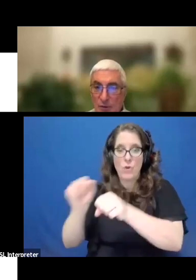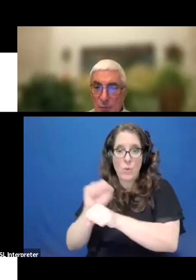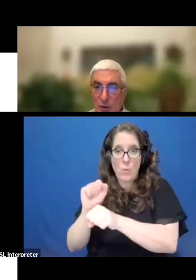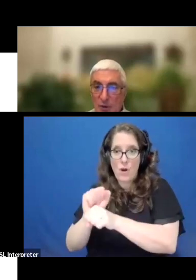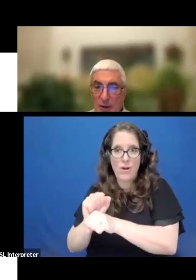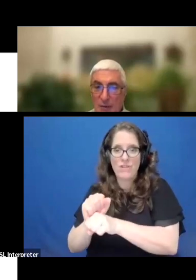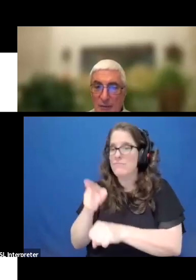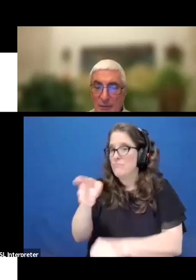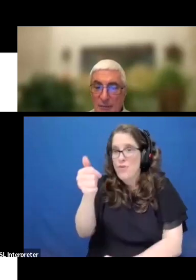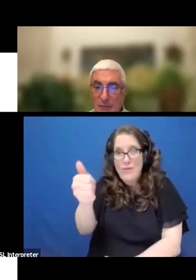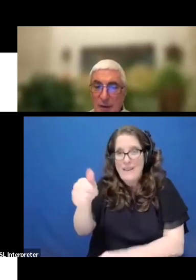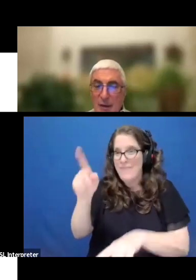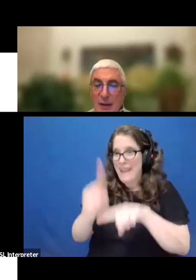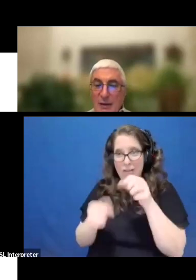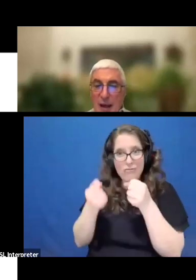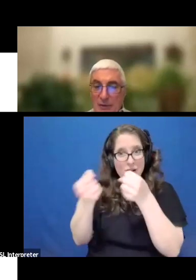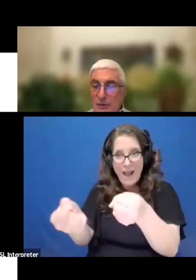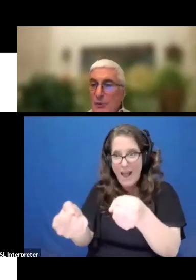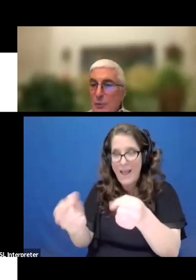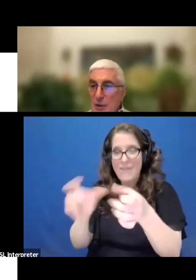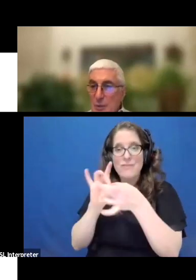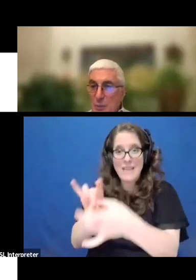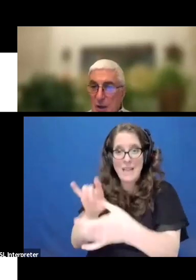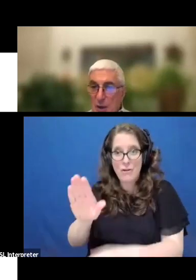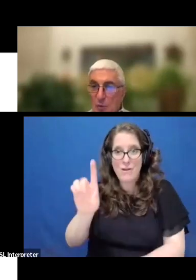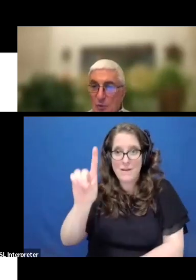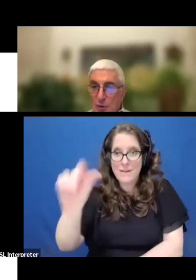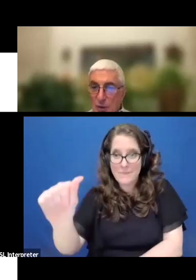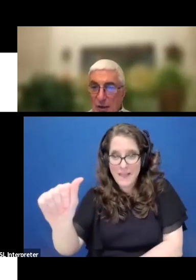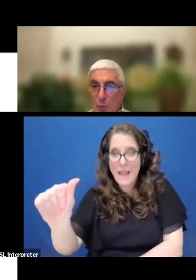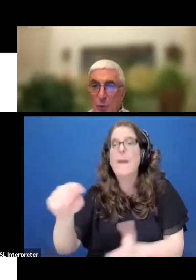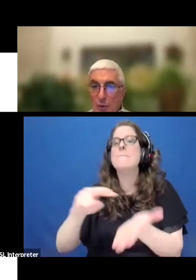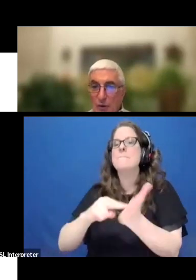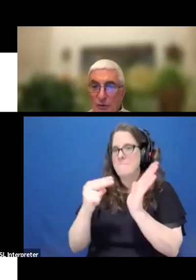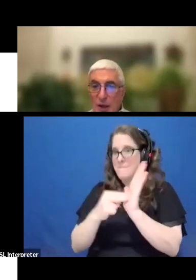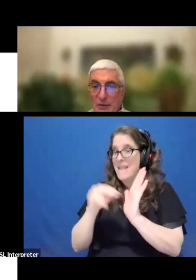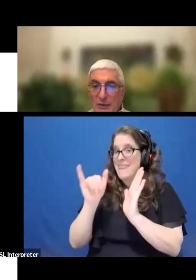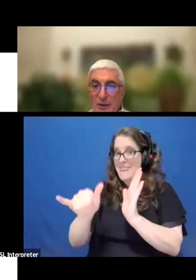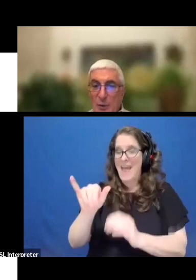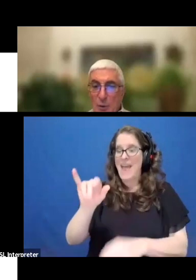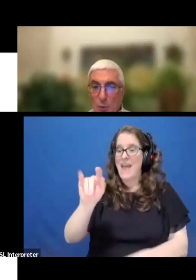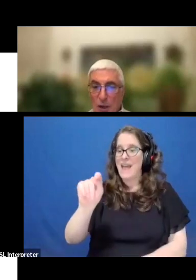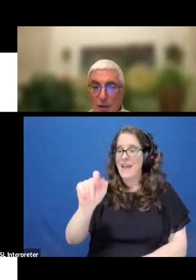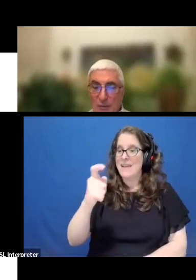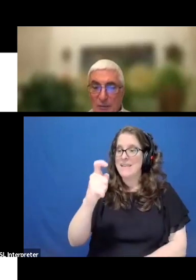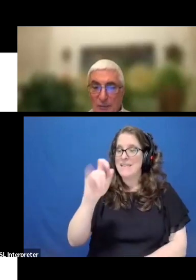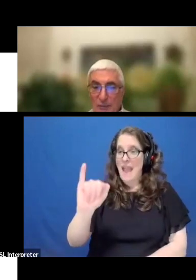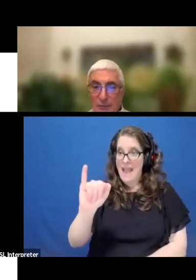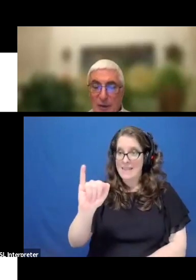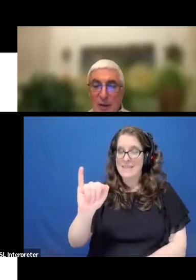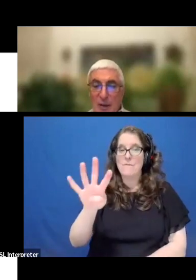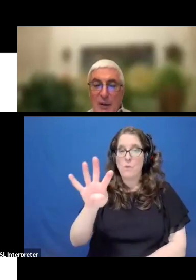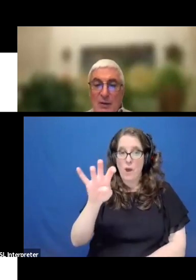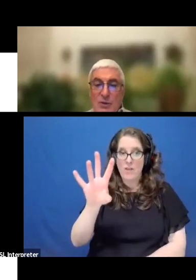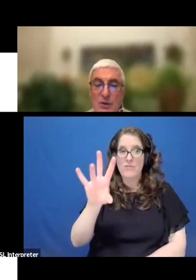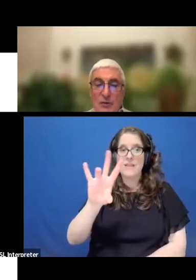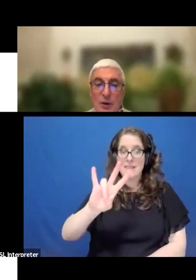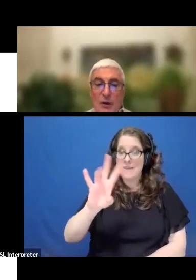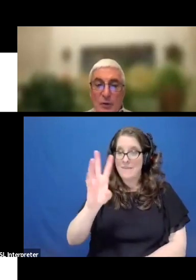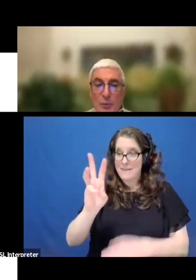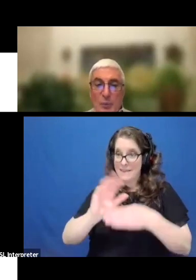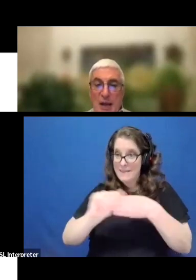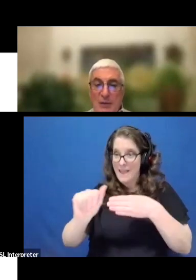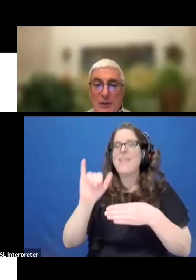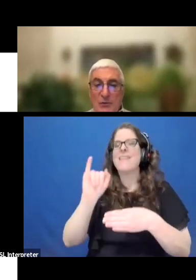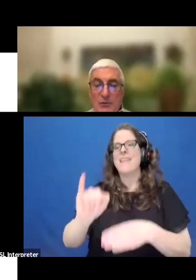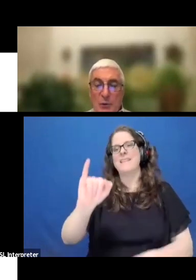her disability. That's going to be an impairment-related work expense, an IRWE. She's